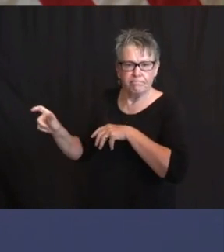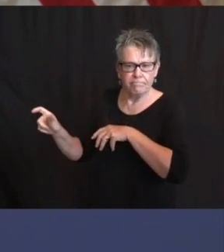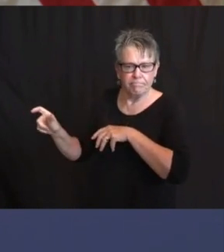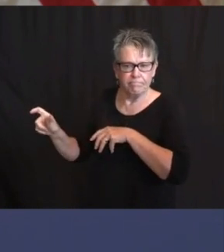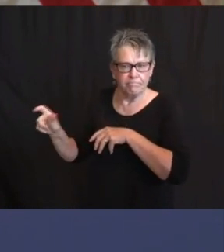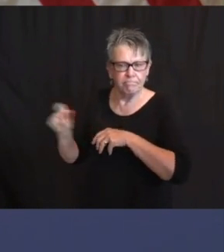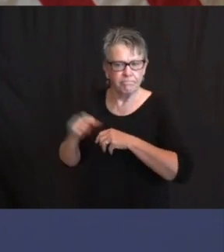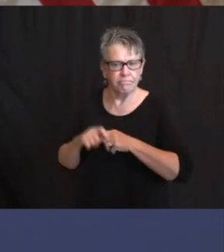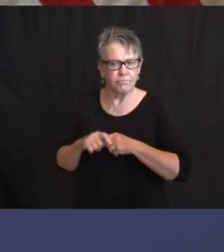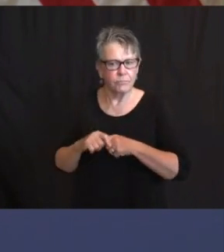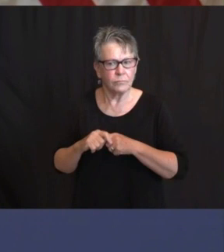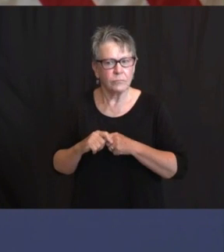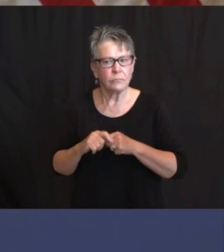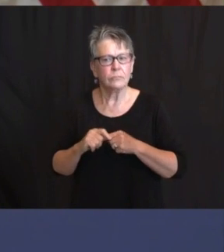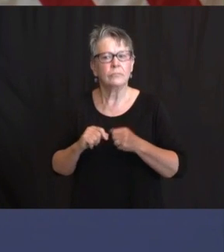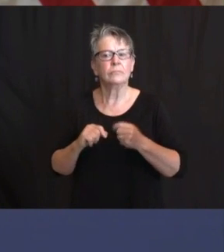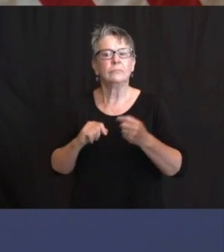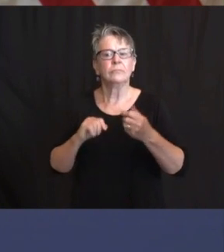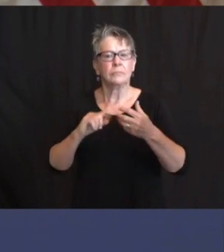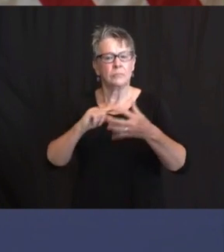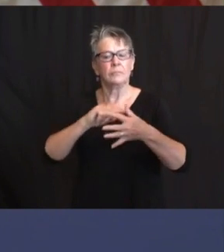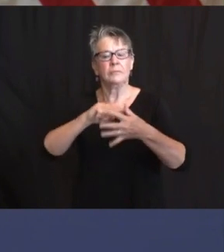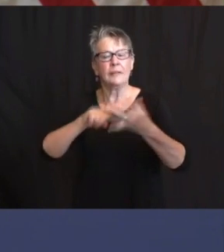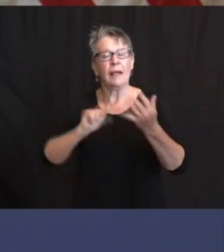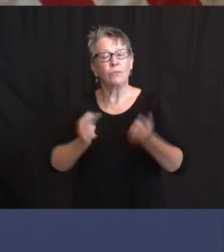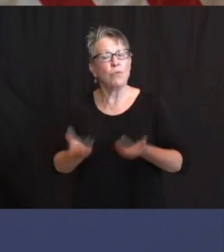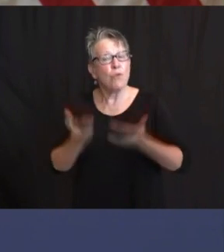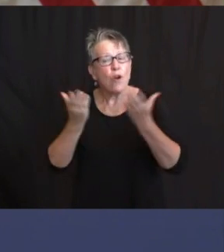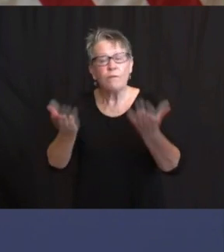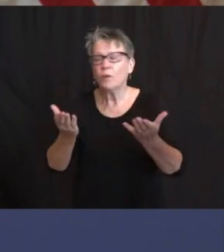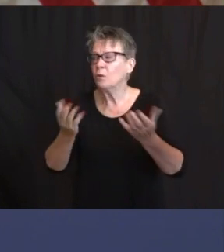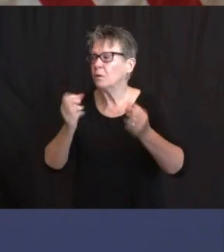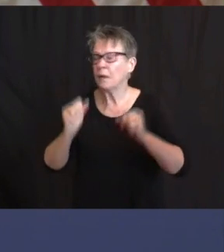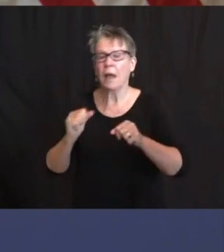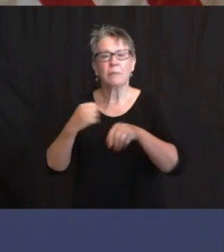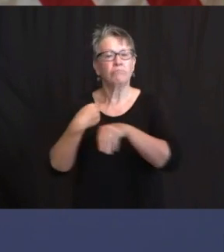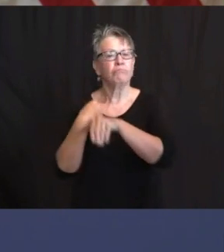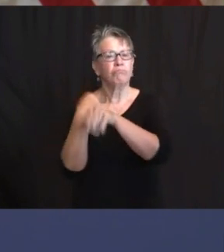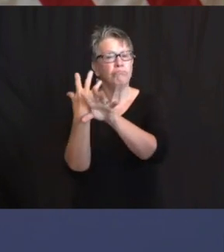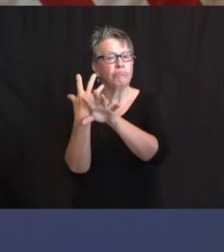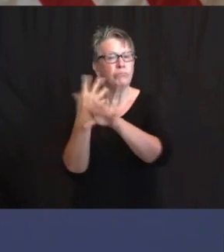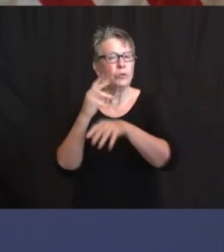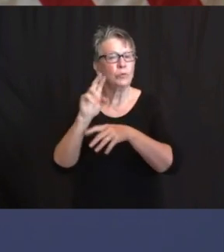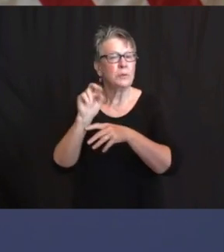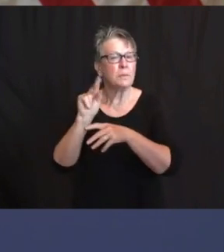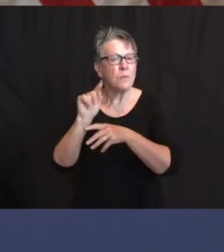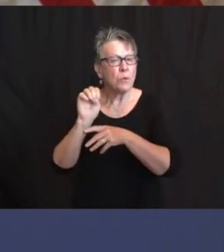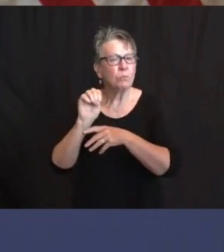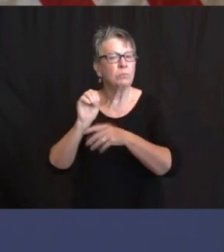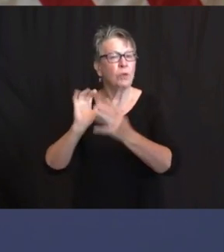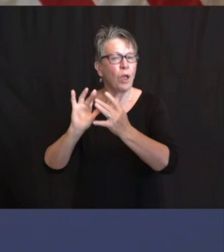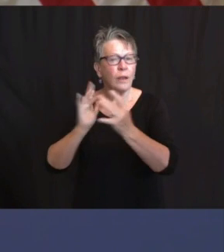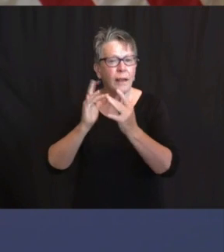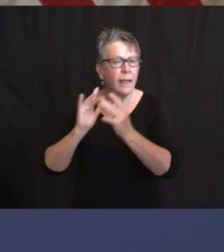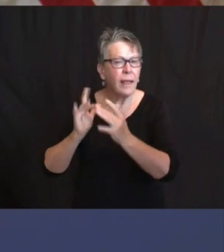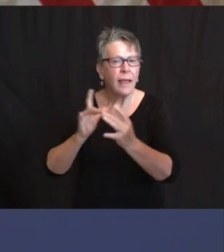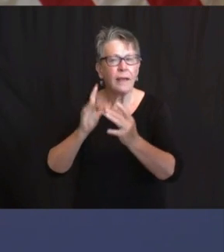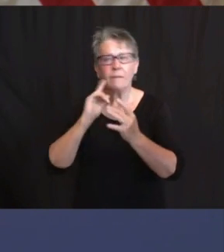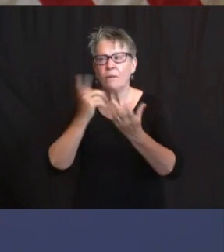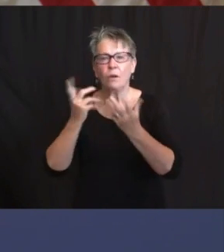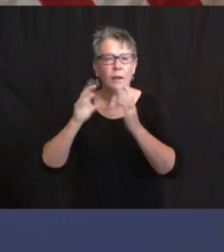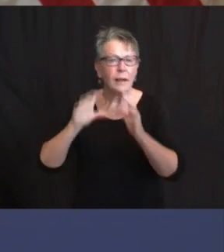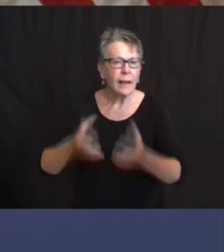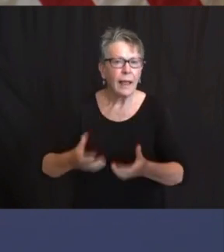face masks or coverings in indoor spaces, except for when doing so would inhibit the individual's health. Institutions